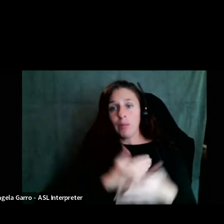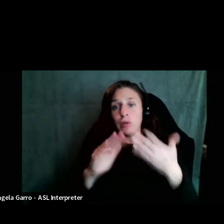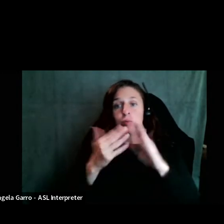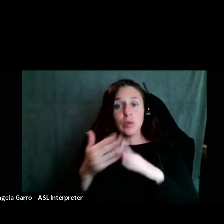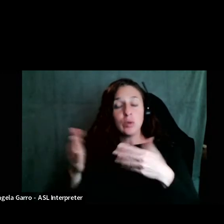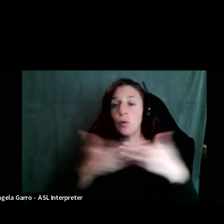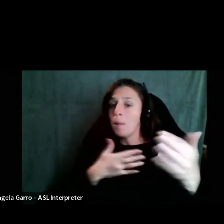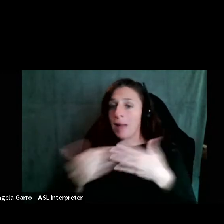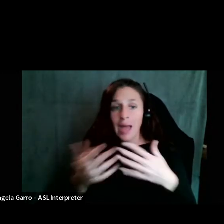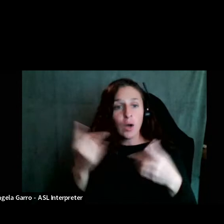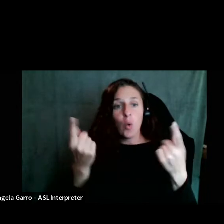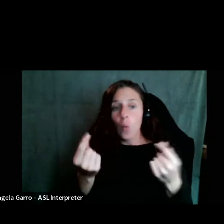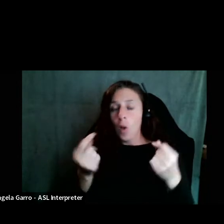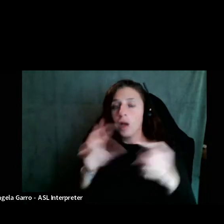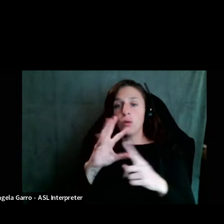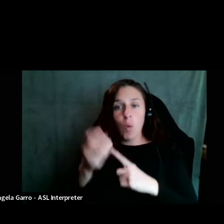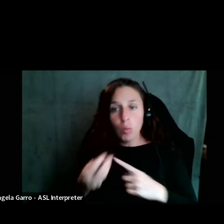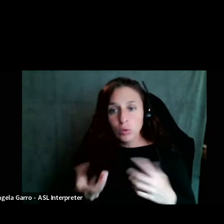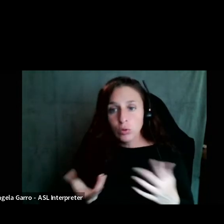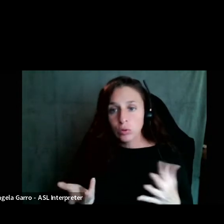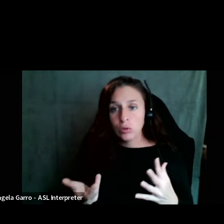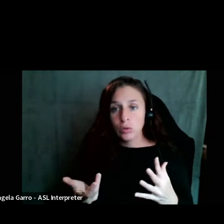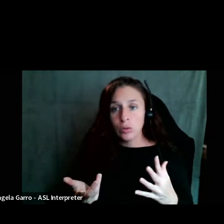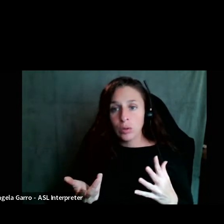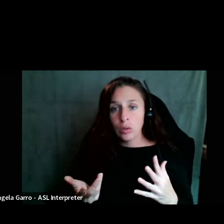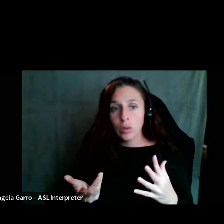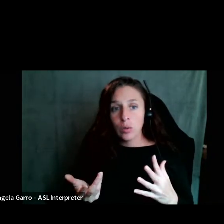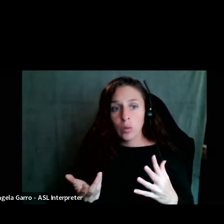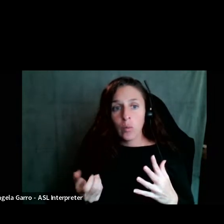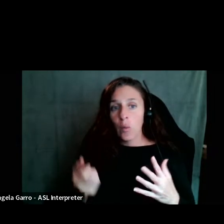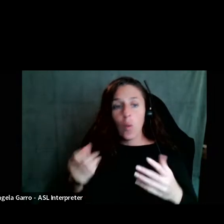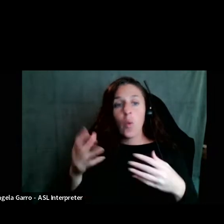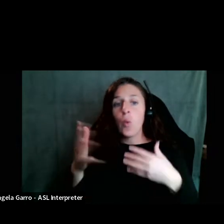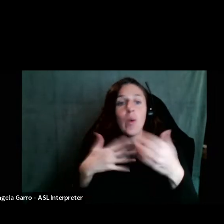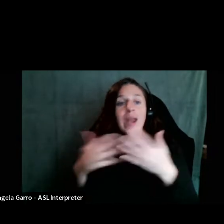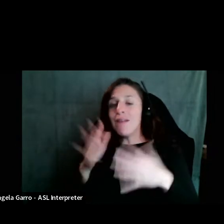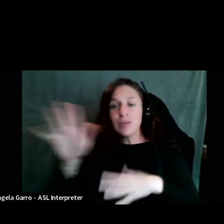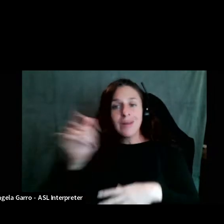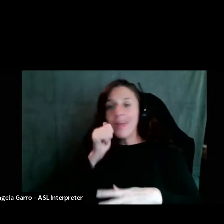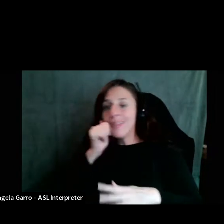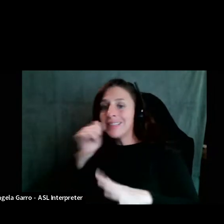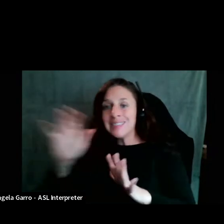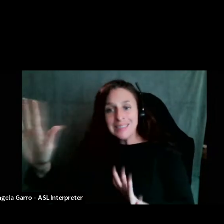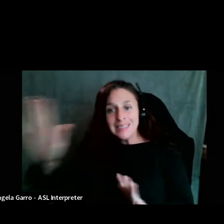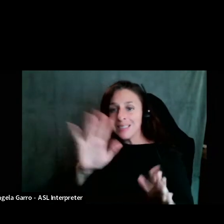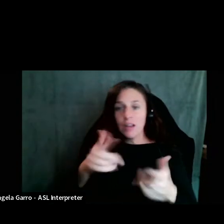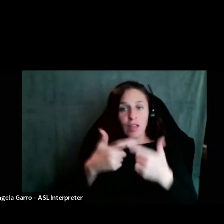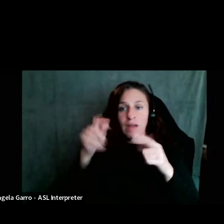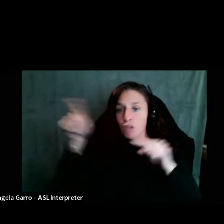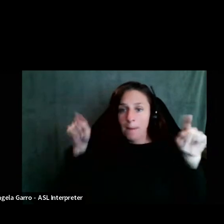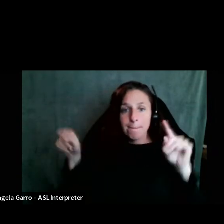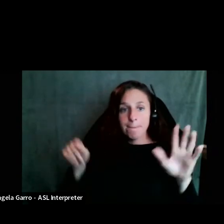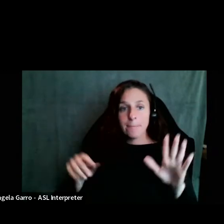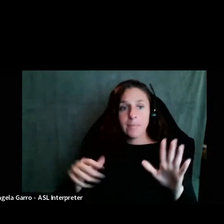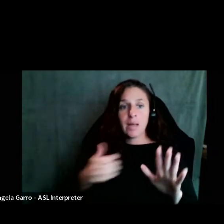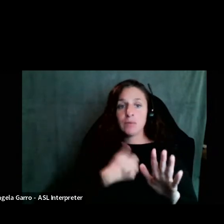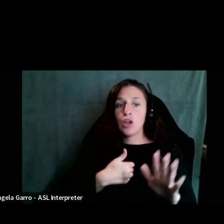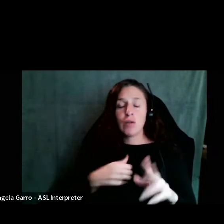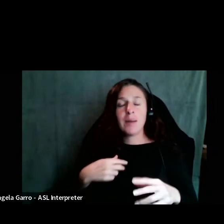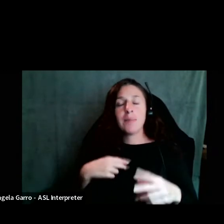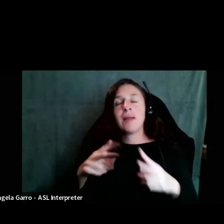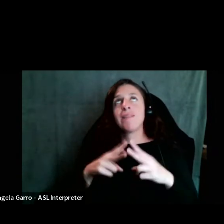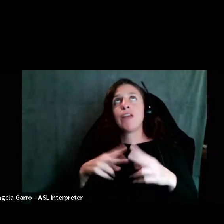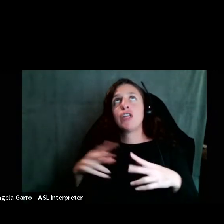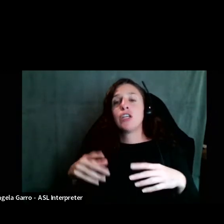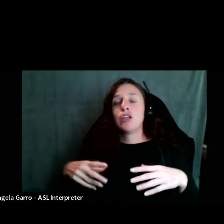matter what culture or race, whatever ethnicity they come from. I'm sorry, I'm very nervous